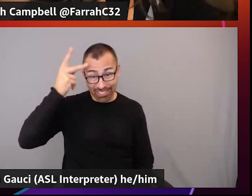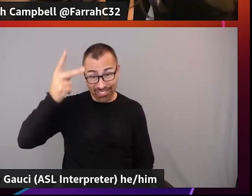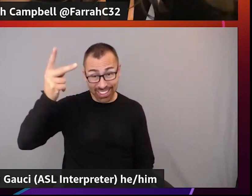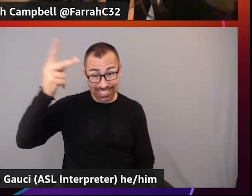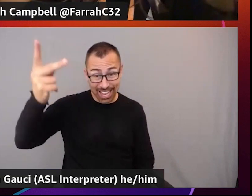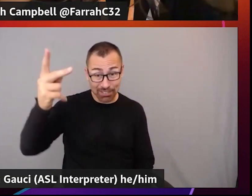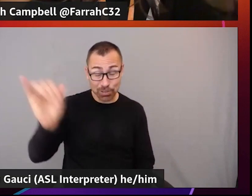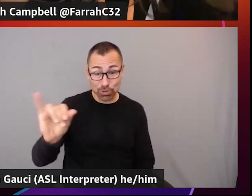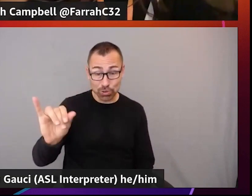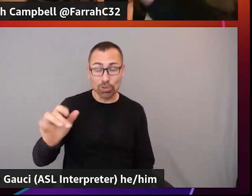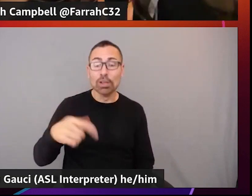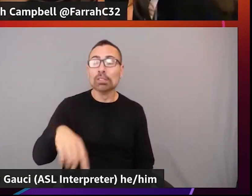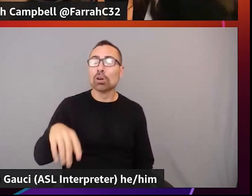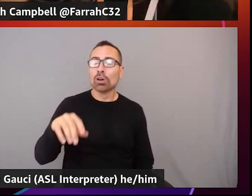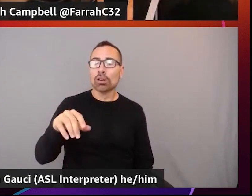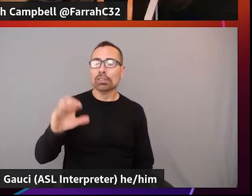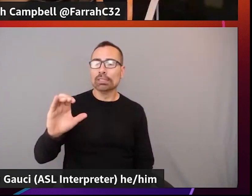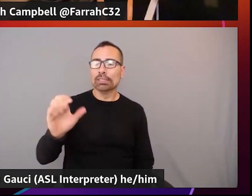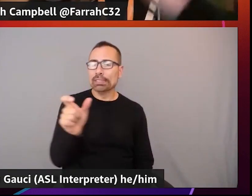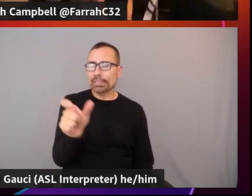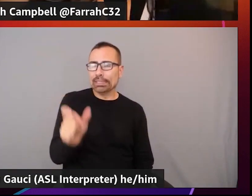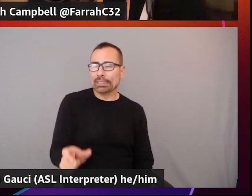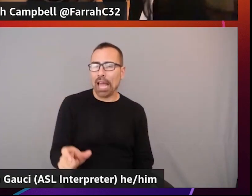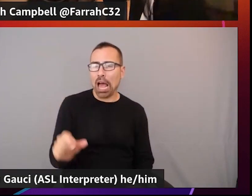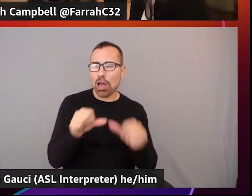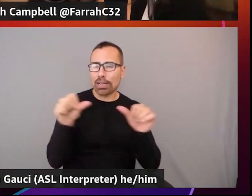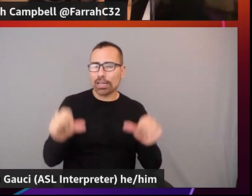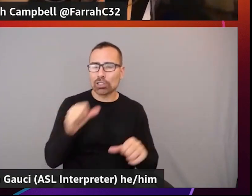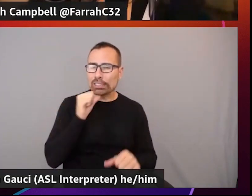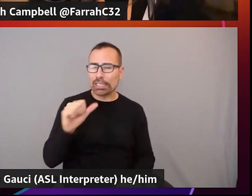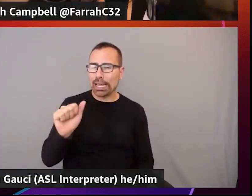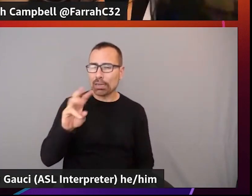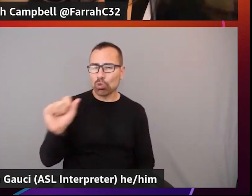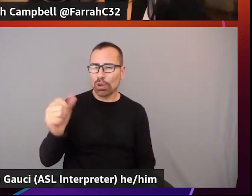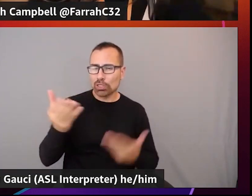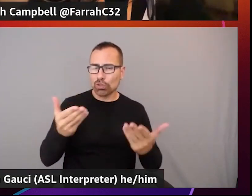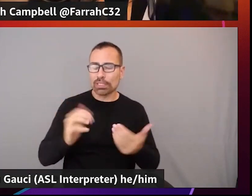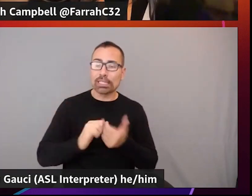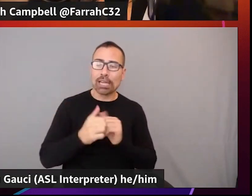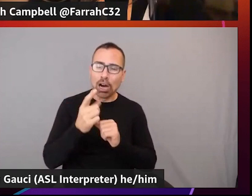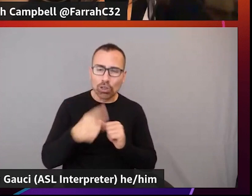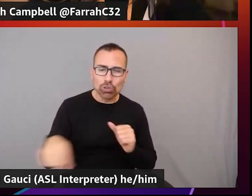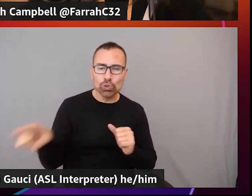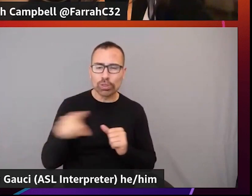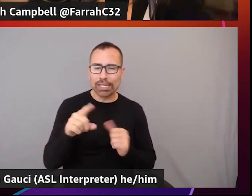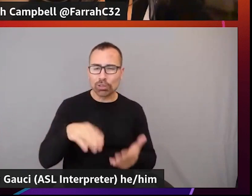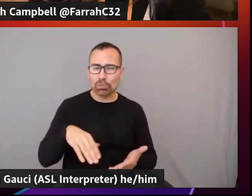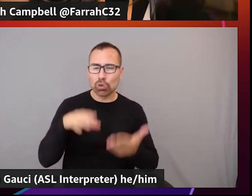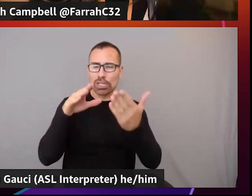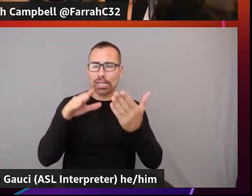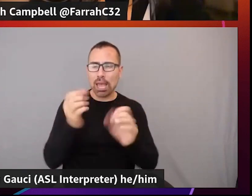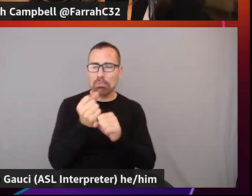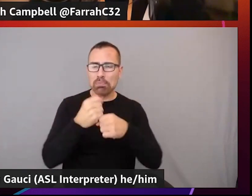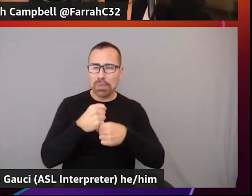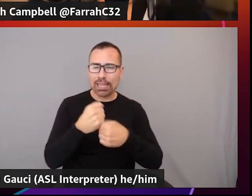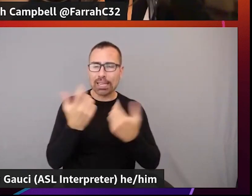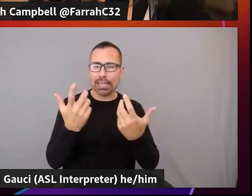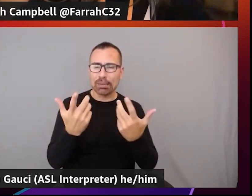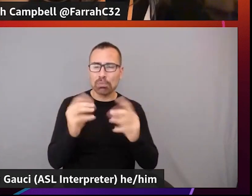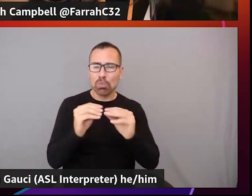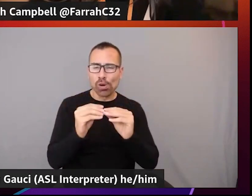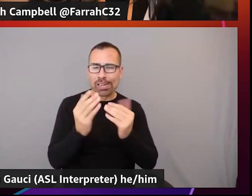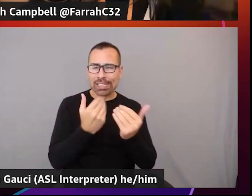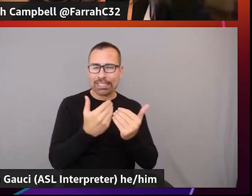an AWS service or anything. It's how you all are approaching breaking this down into smaller pieces so you can tackle